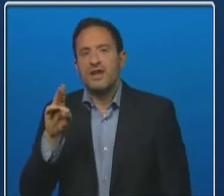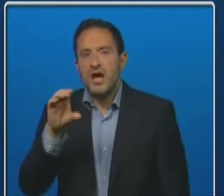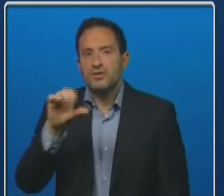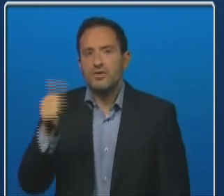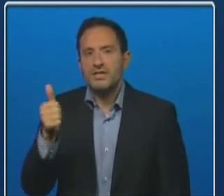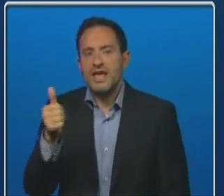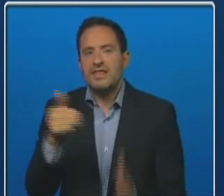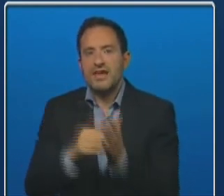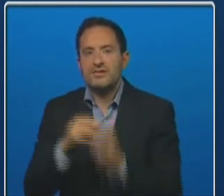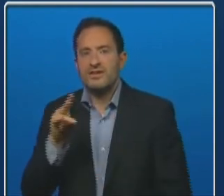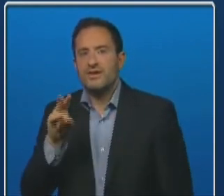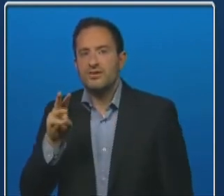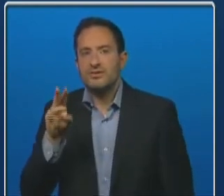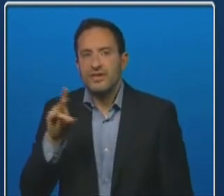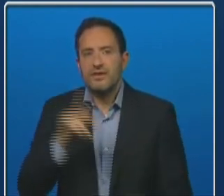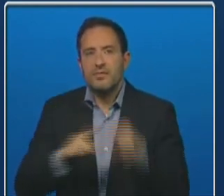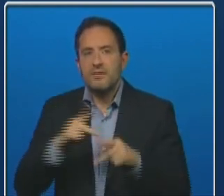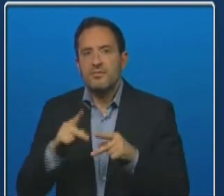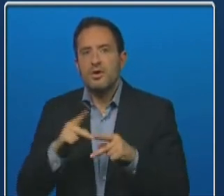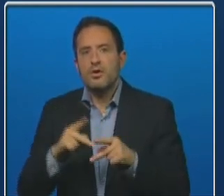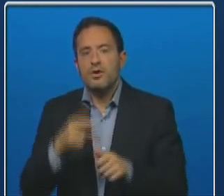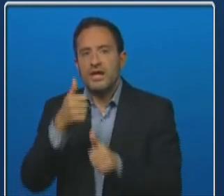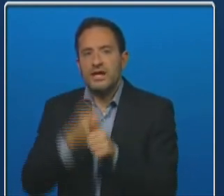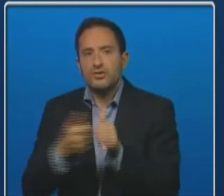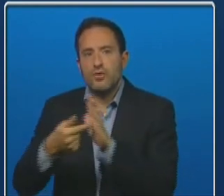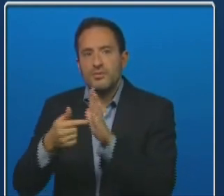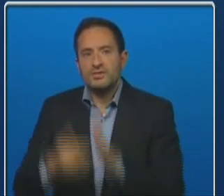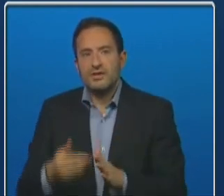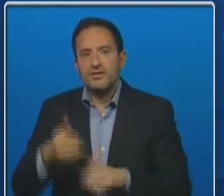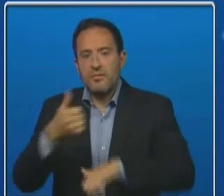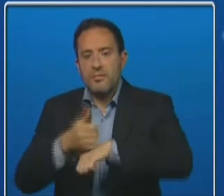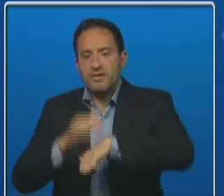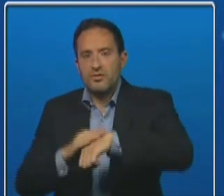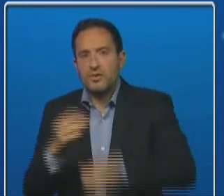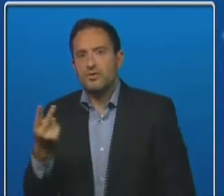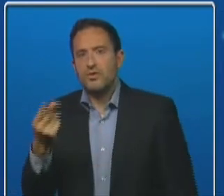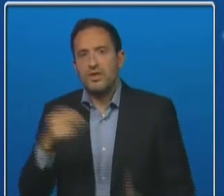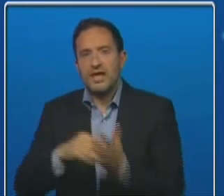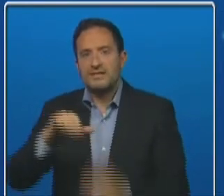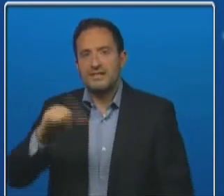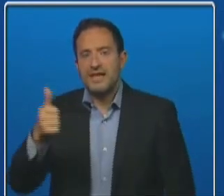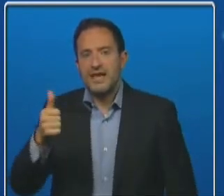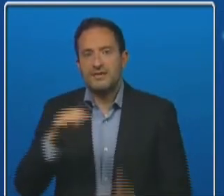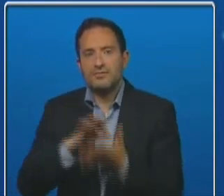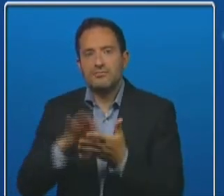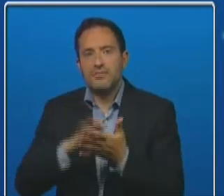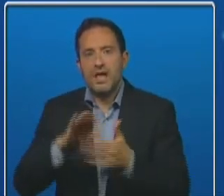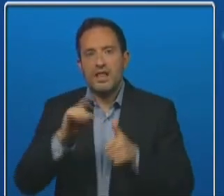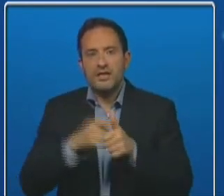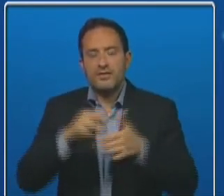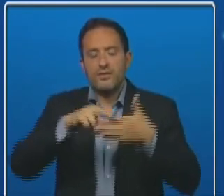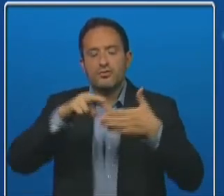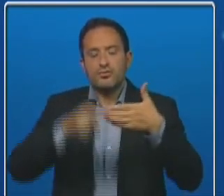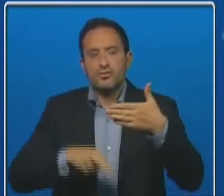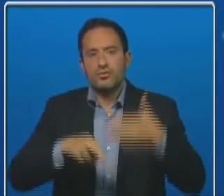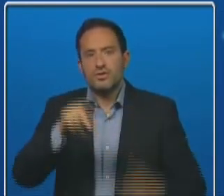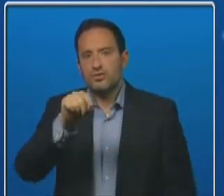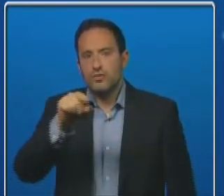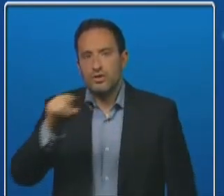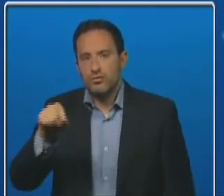710,767 people per representative based on the 2010 census. And those were the first results of the 2020